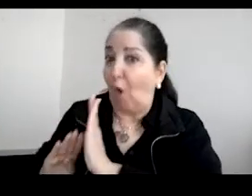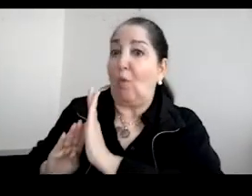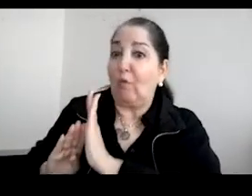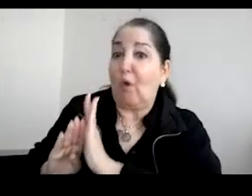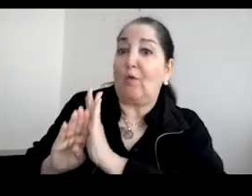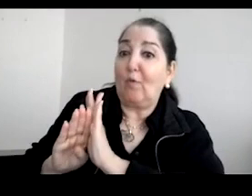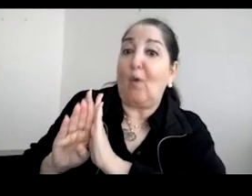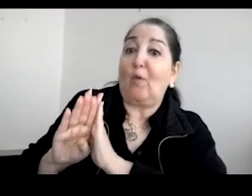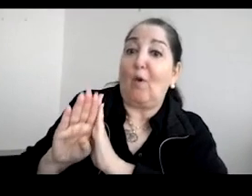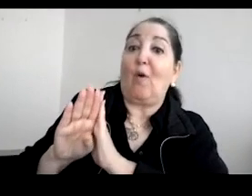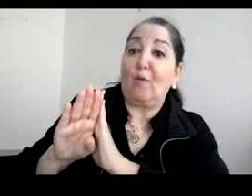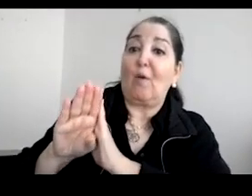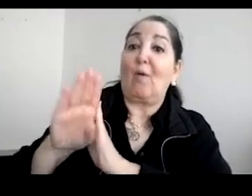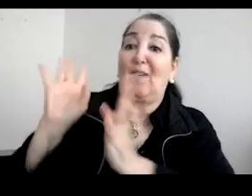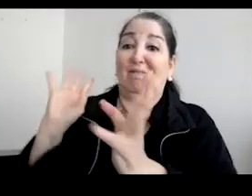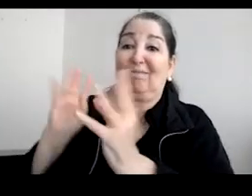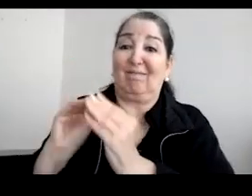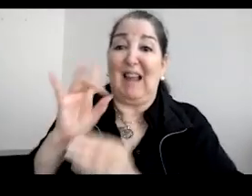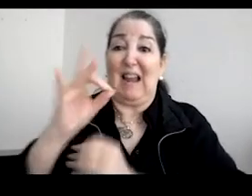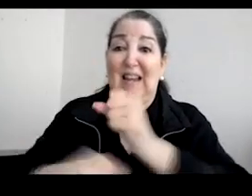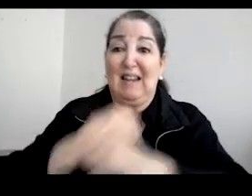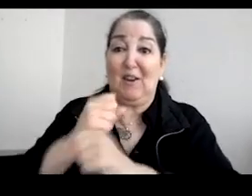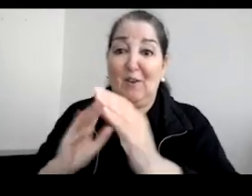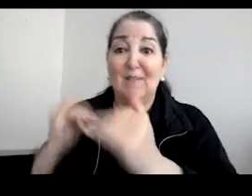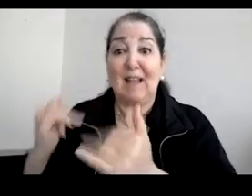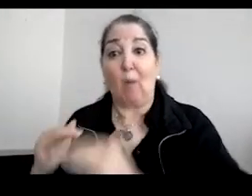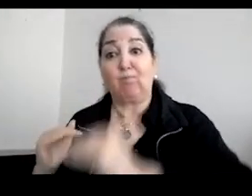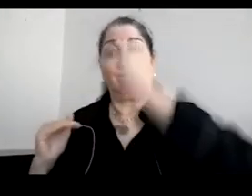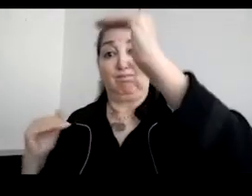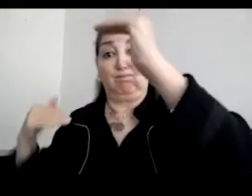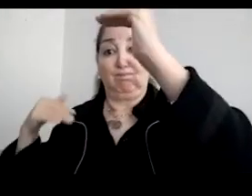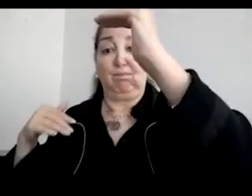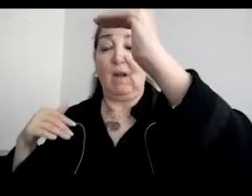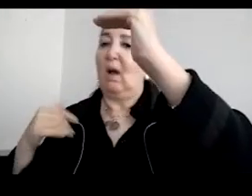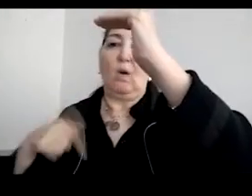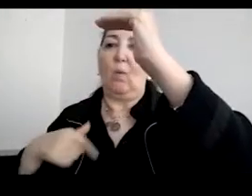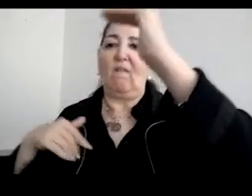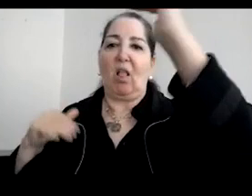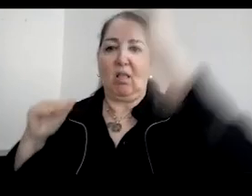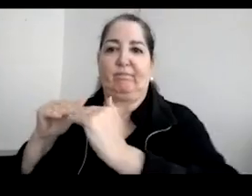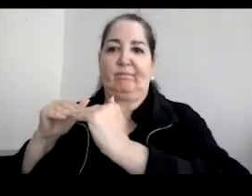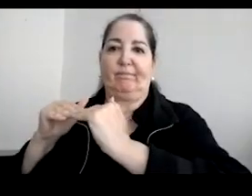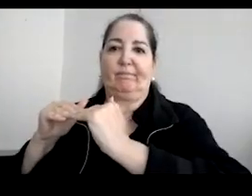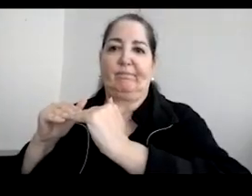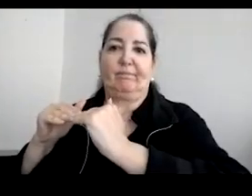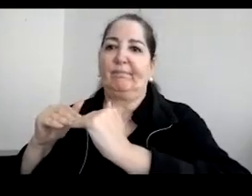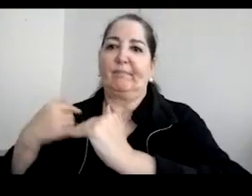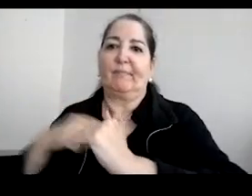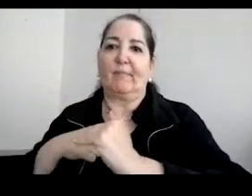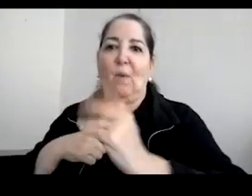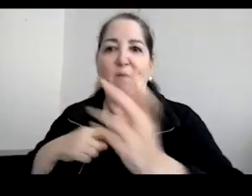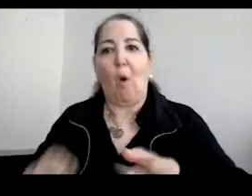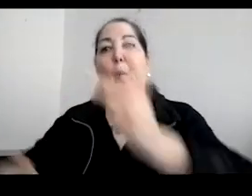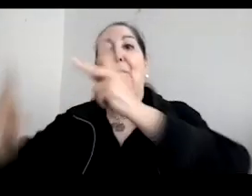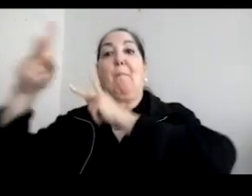even with the increase in jobs that we saw in May. Okay, looking at the same figure, or looking at the same type of data,